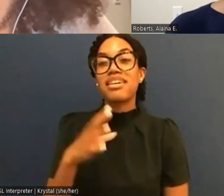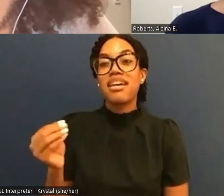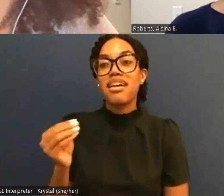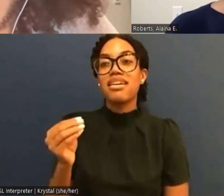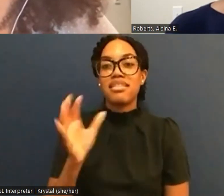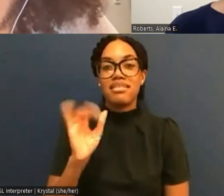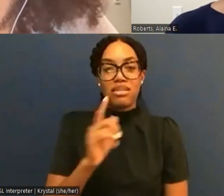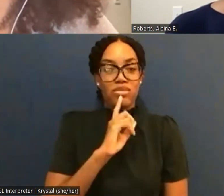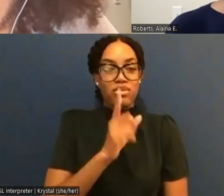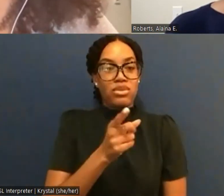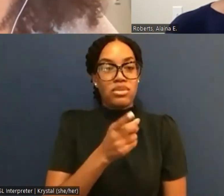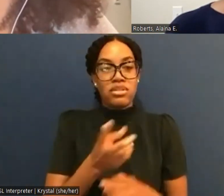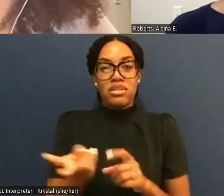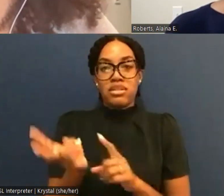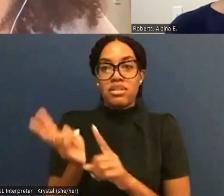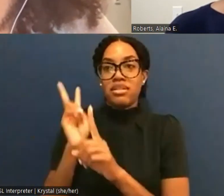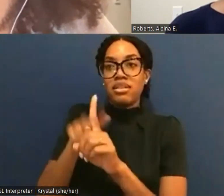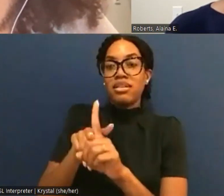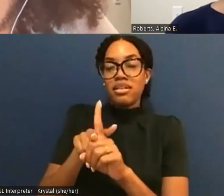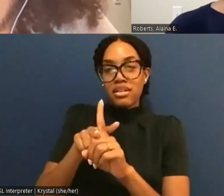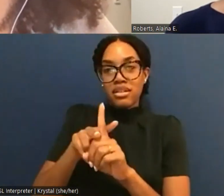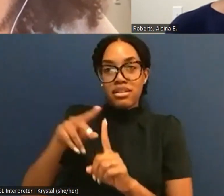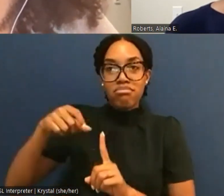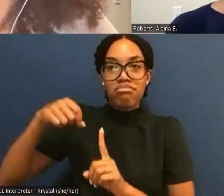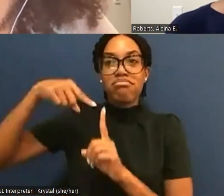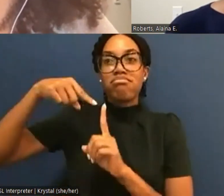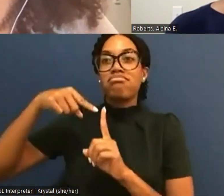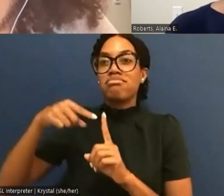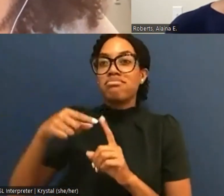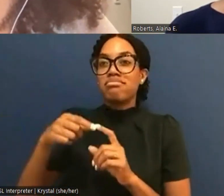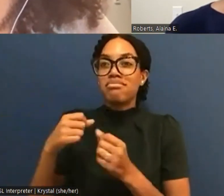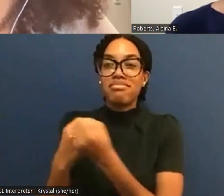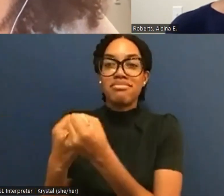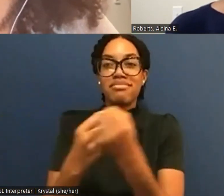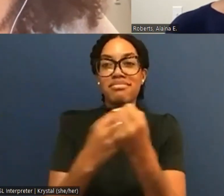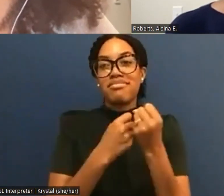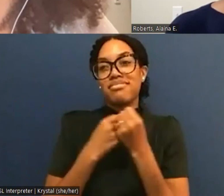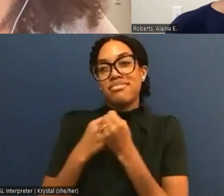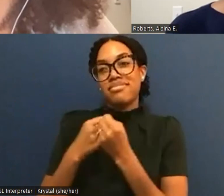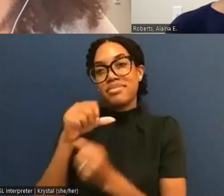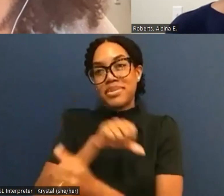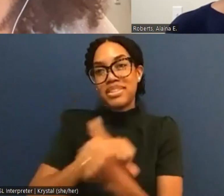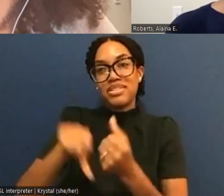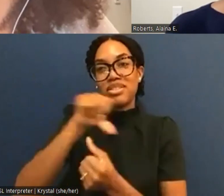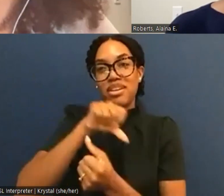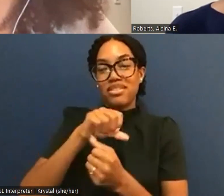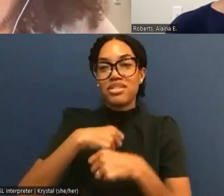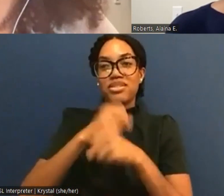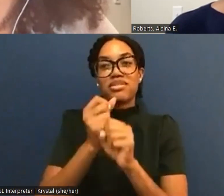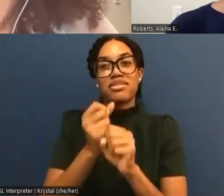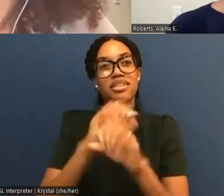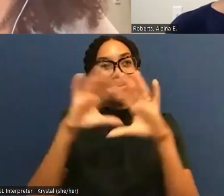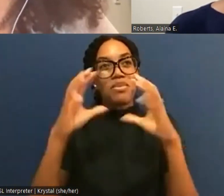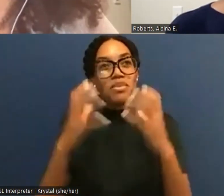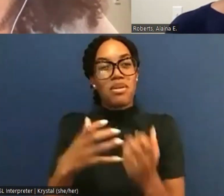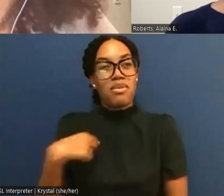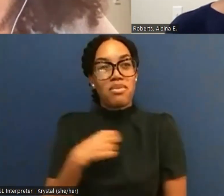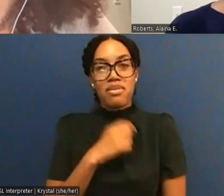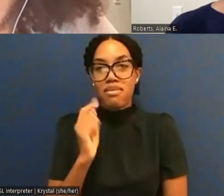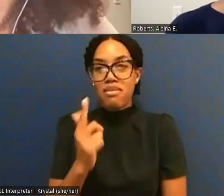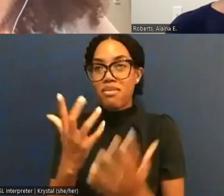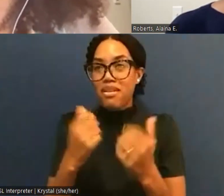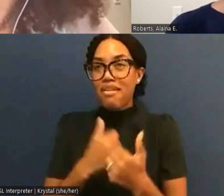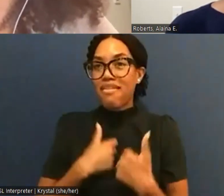truth as a launching pad to be in solidarity with one another, to be able to create the world that we all deserve to live in. And